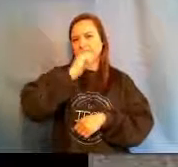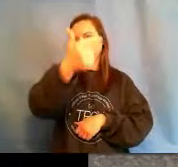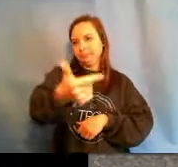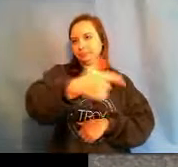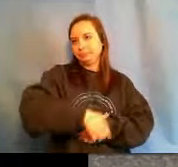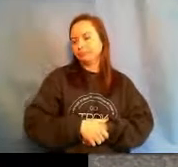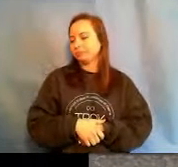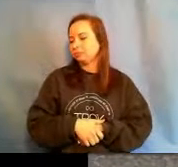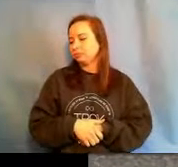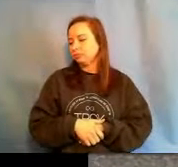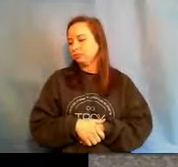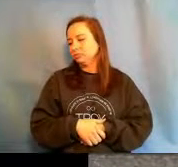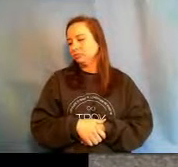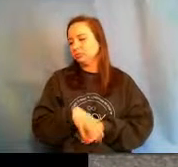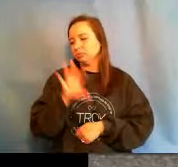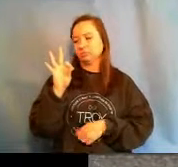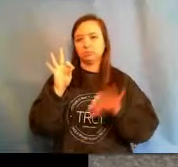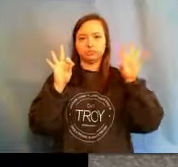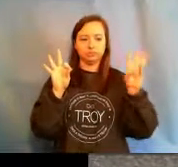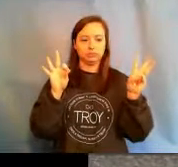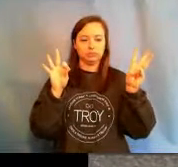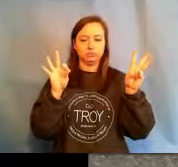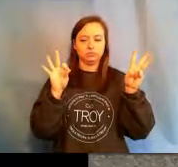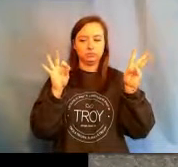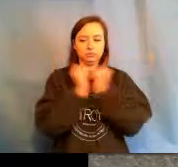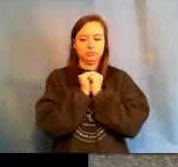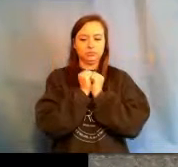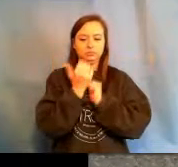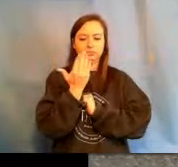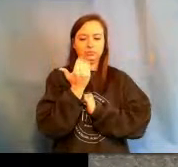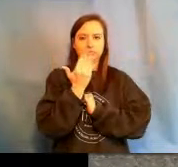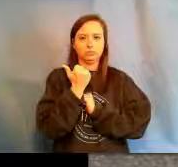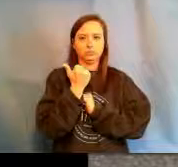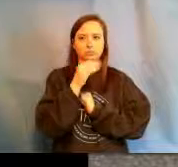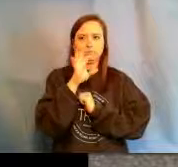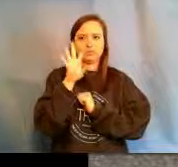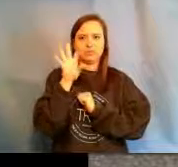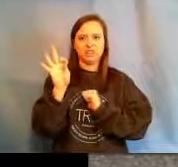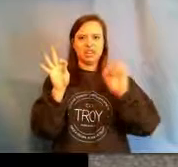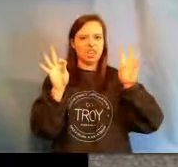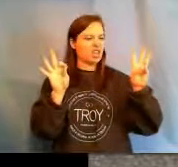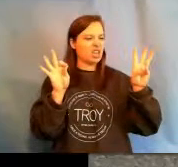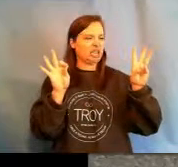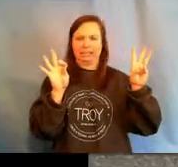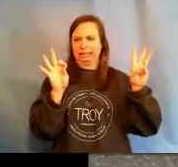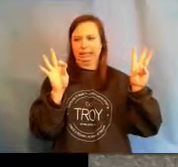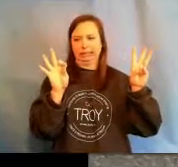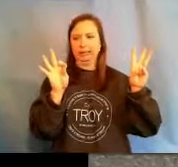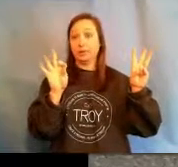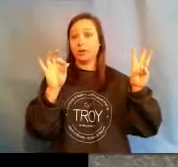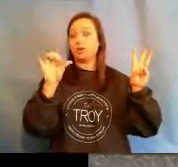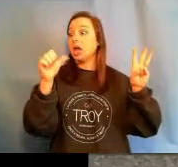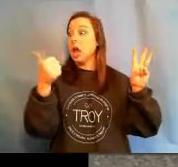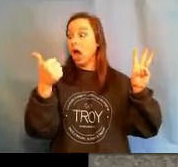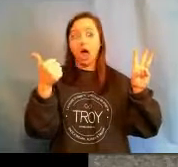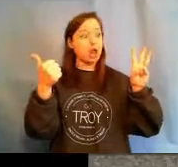turn. Okay? 9 plus 6 is 15. Well, I can hold the 9 in my head and count 6 more and